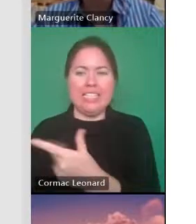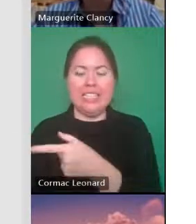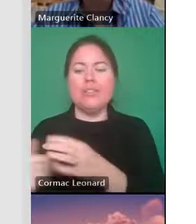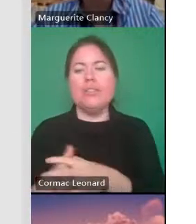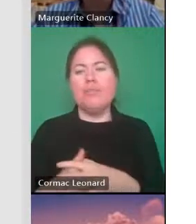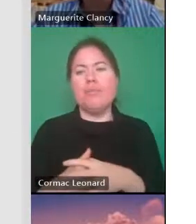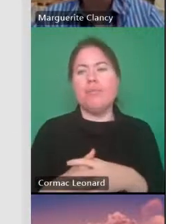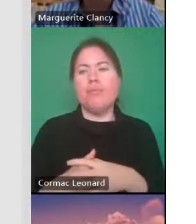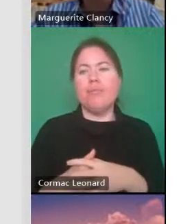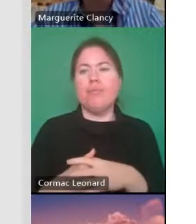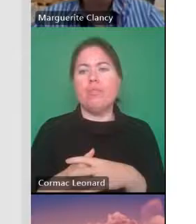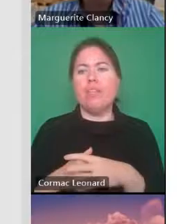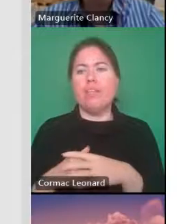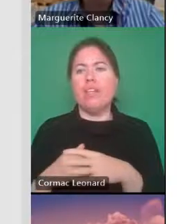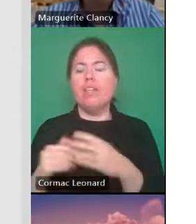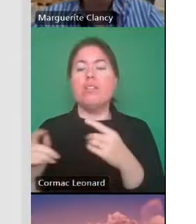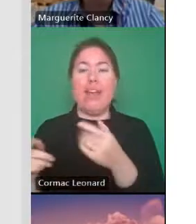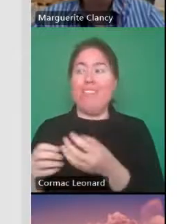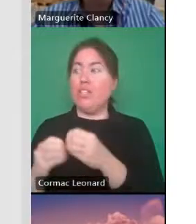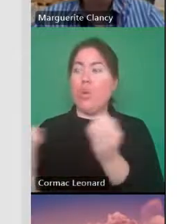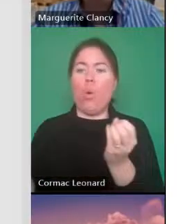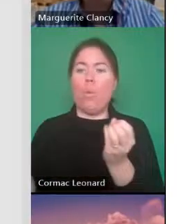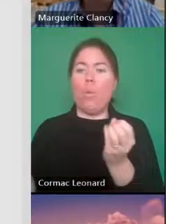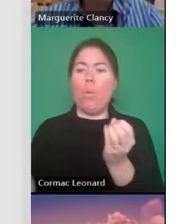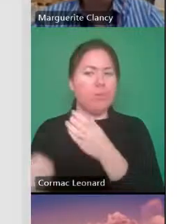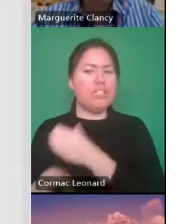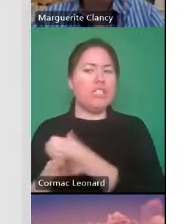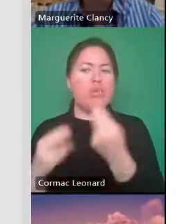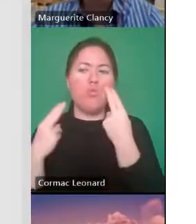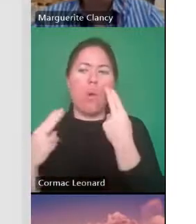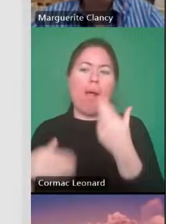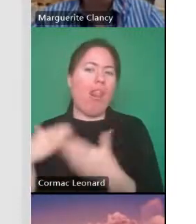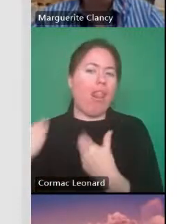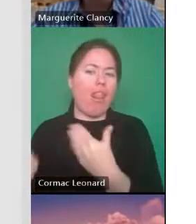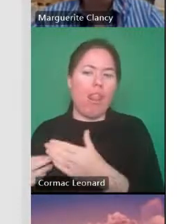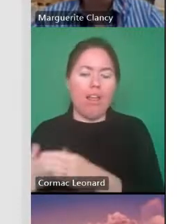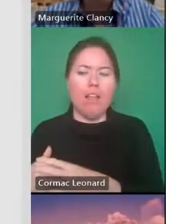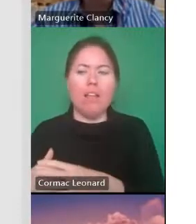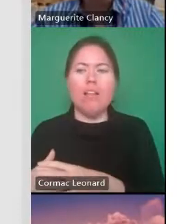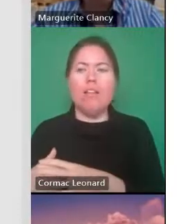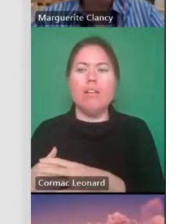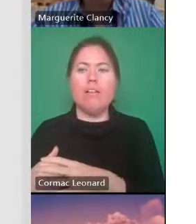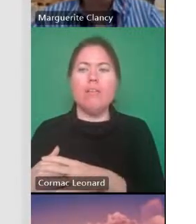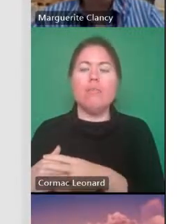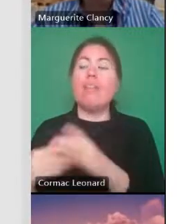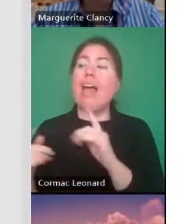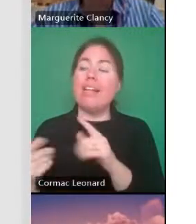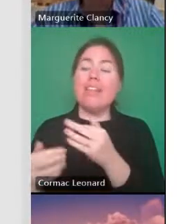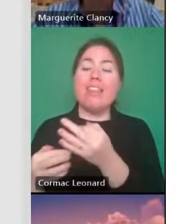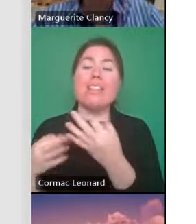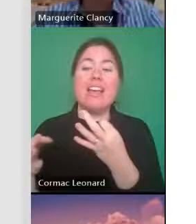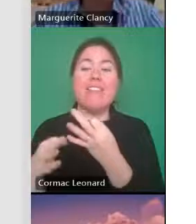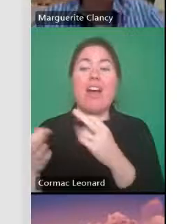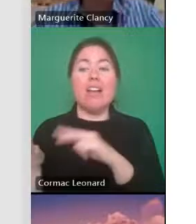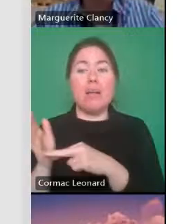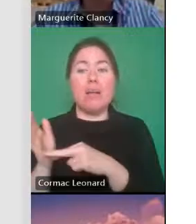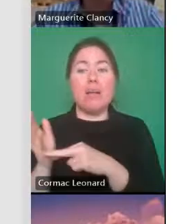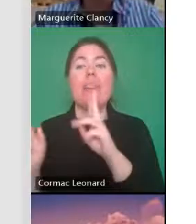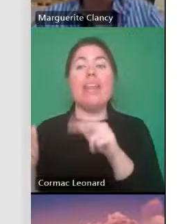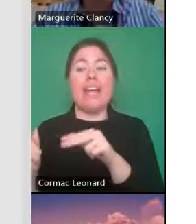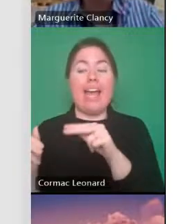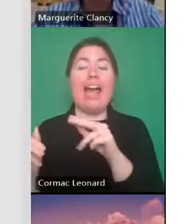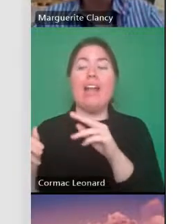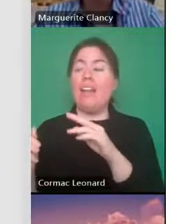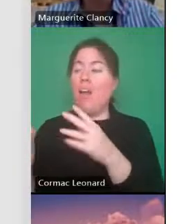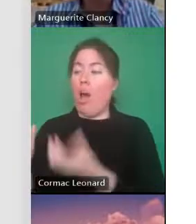plan, that is continuing as is, and they have the capacity then to move their safeguarding plan onto their case